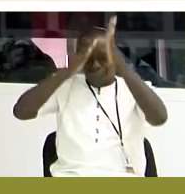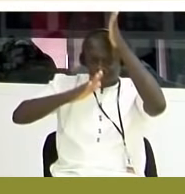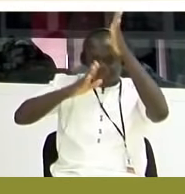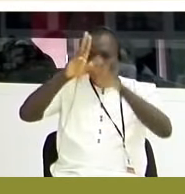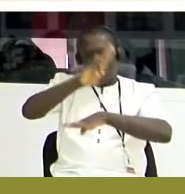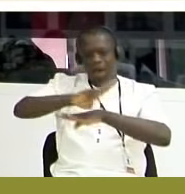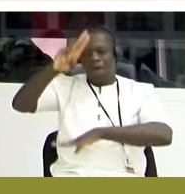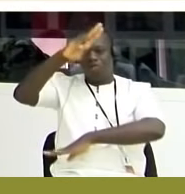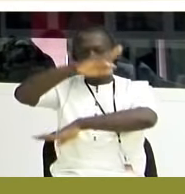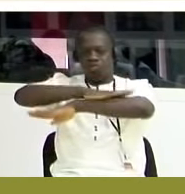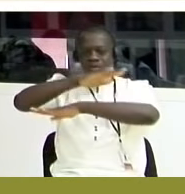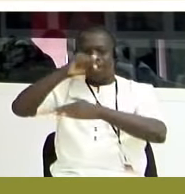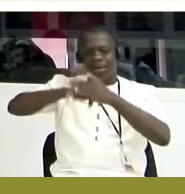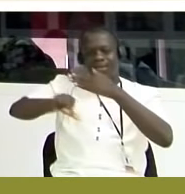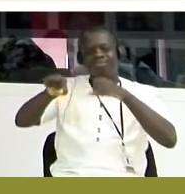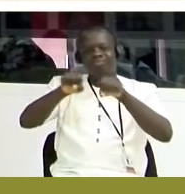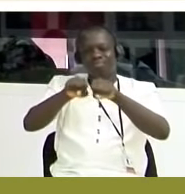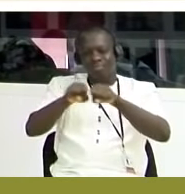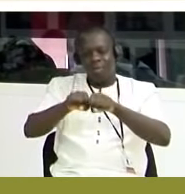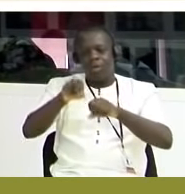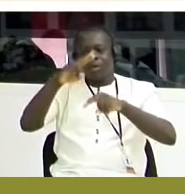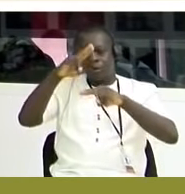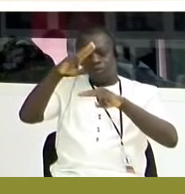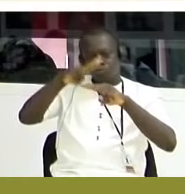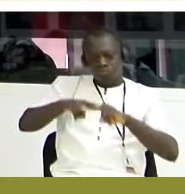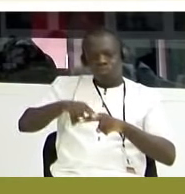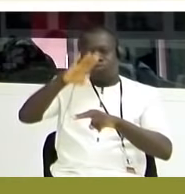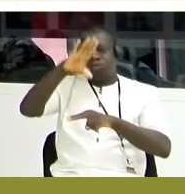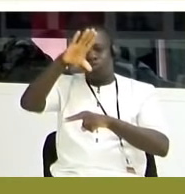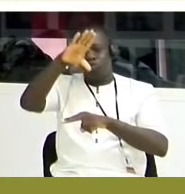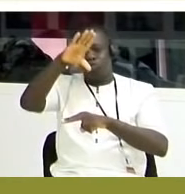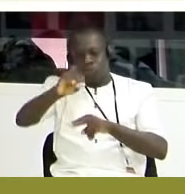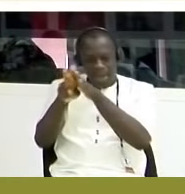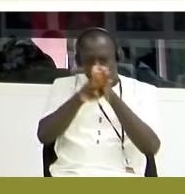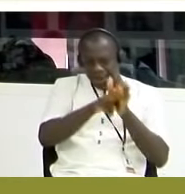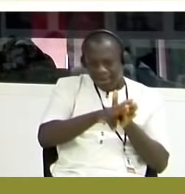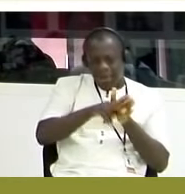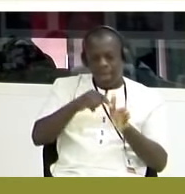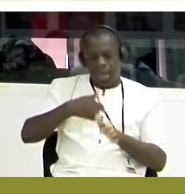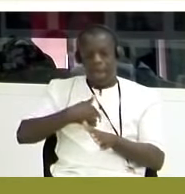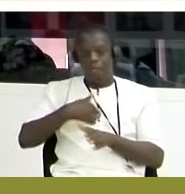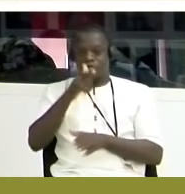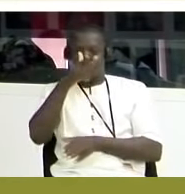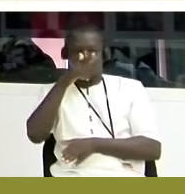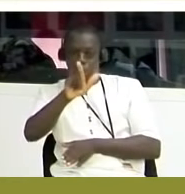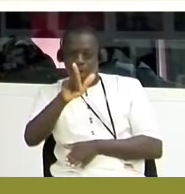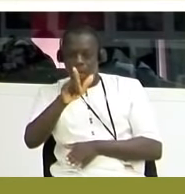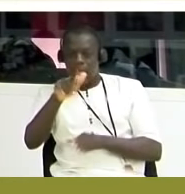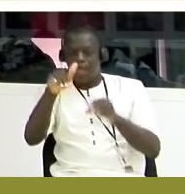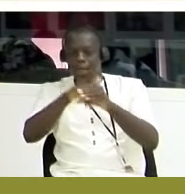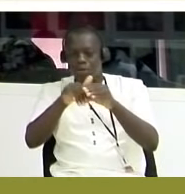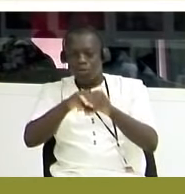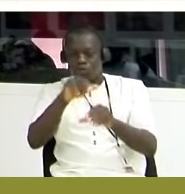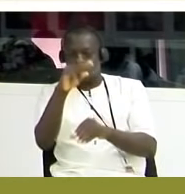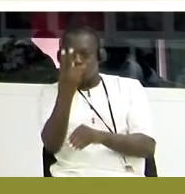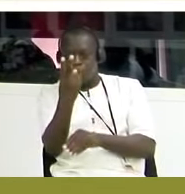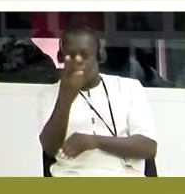We sat to the entry exam. I was among the two who were